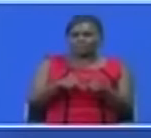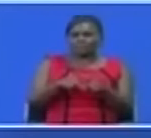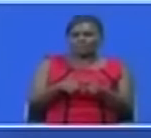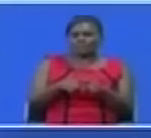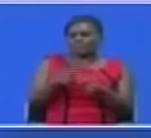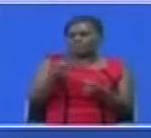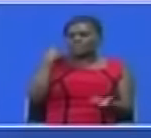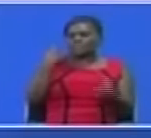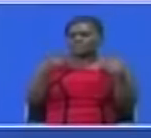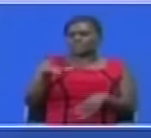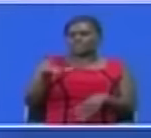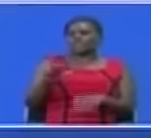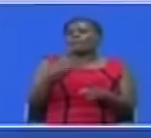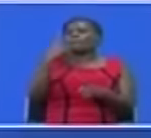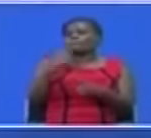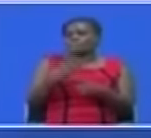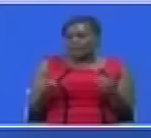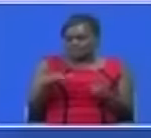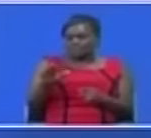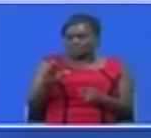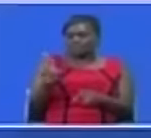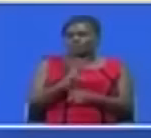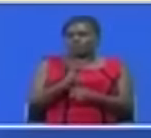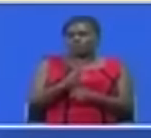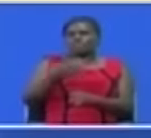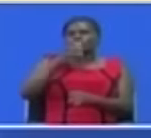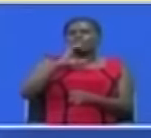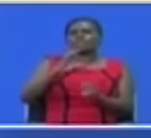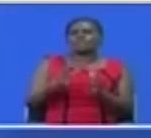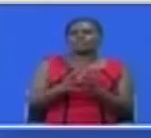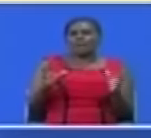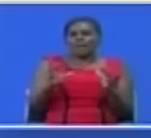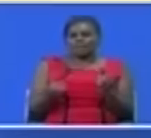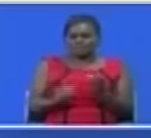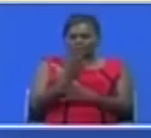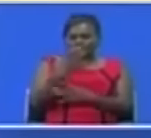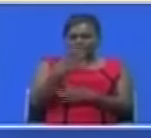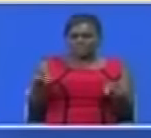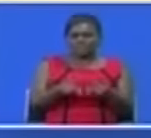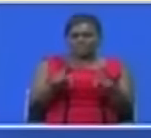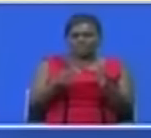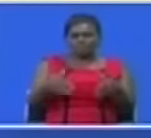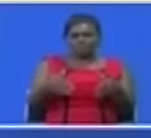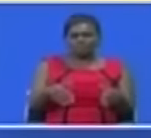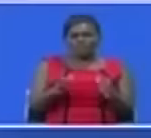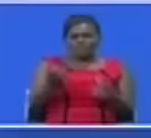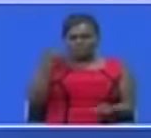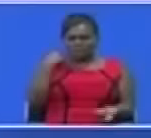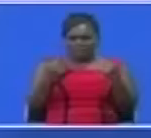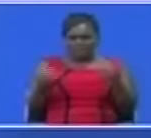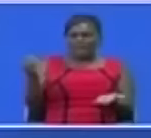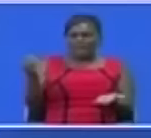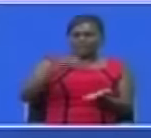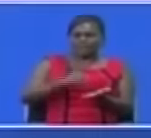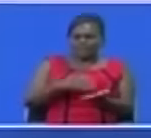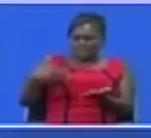as it is for tea itself. Although herbs used for drinking are generally grown and manufactured in the same way as tea,